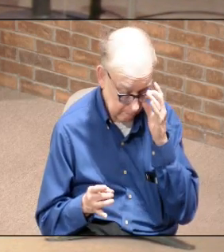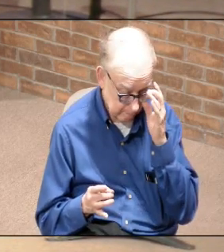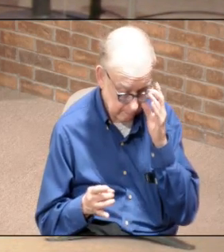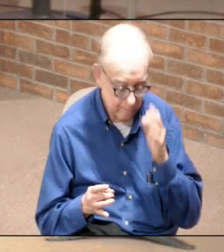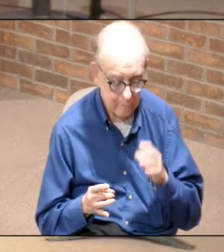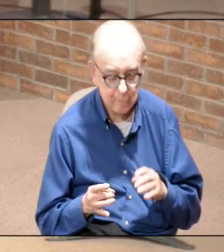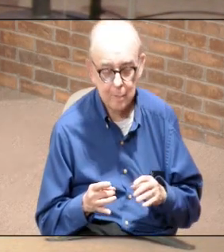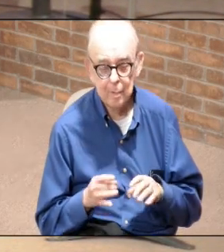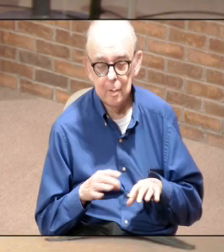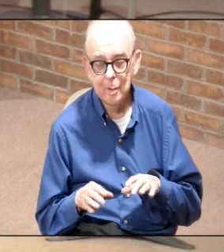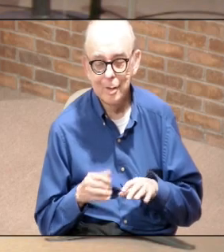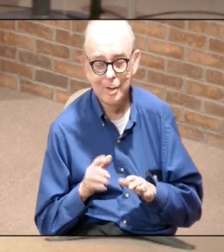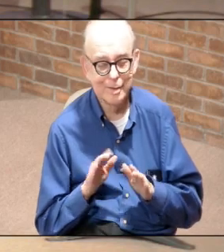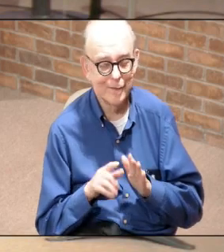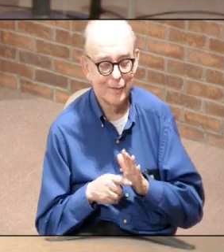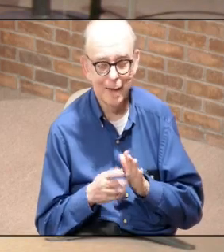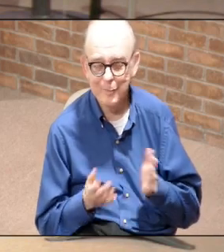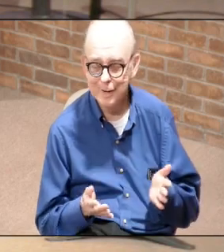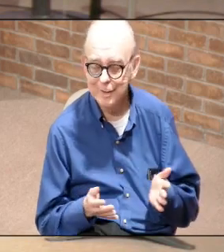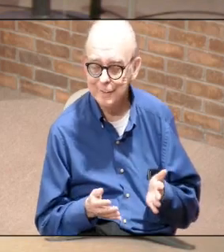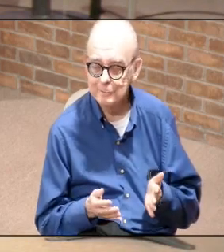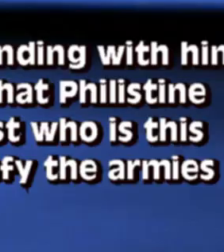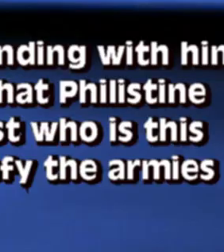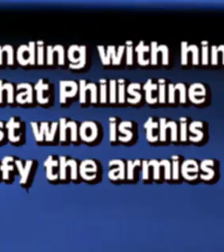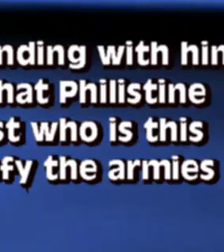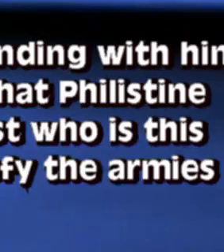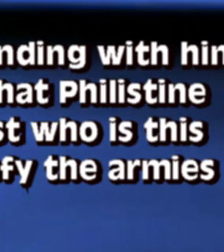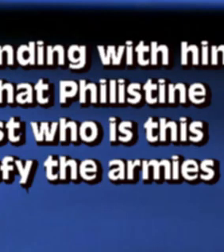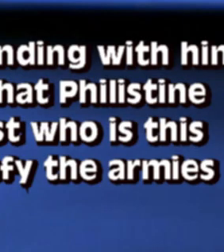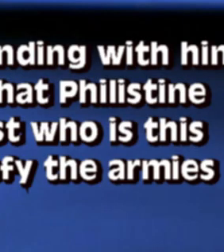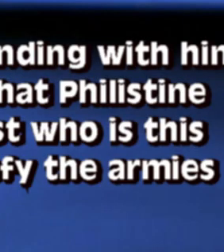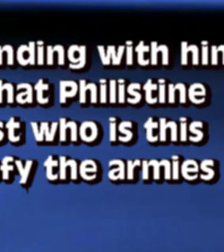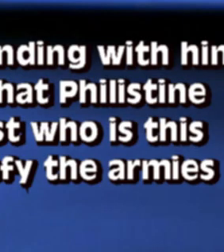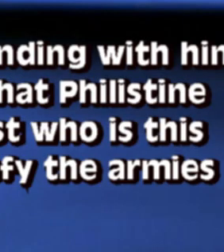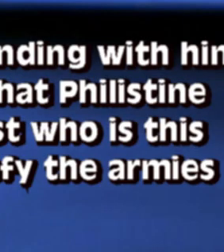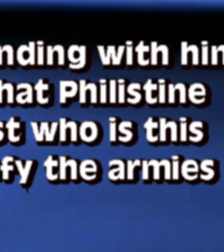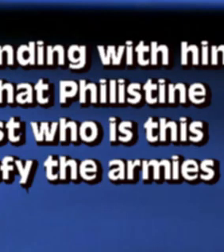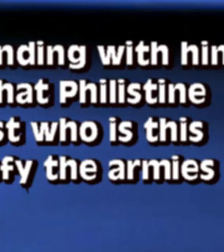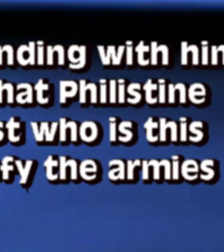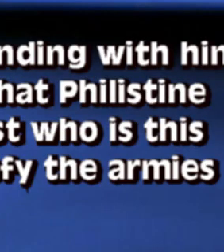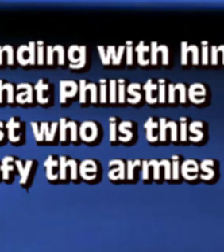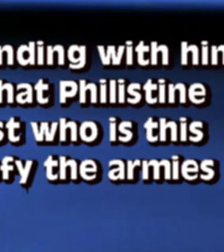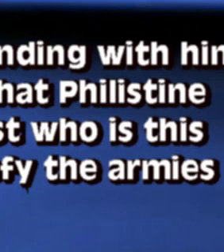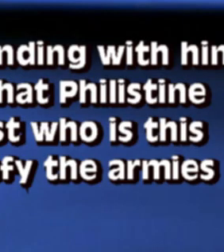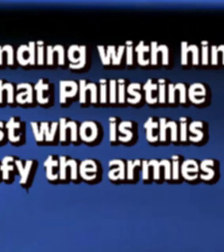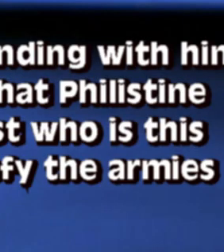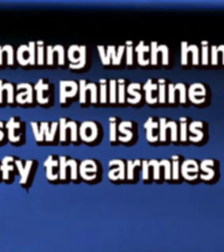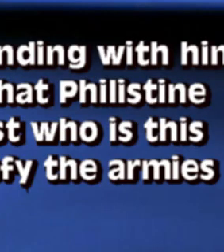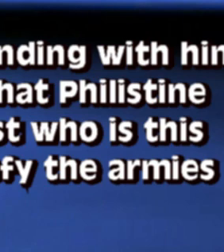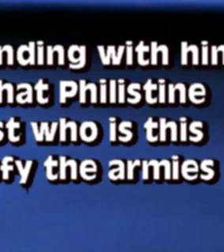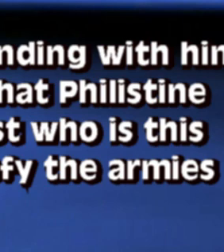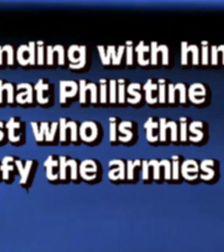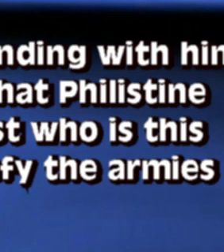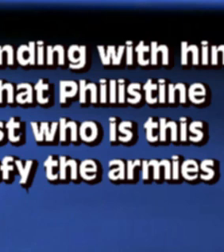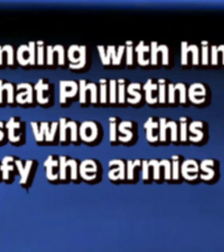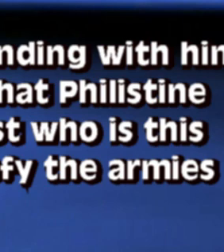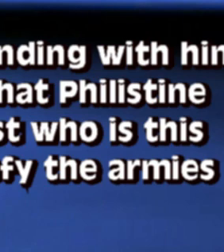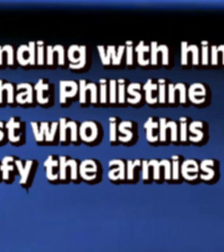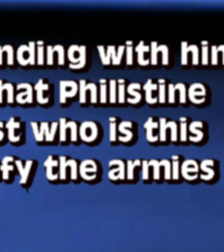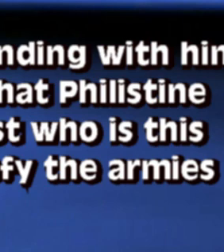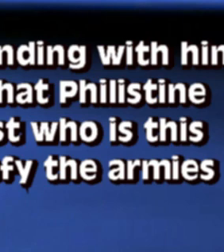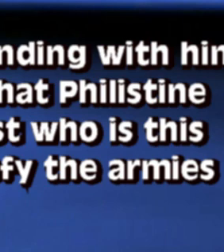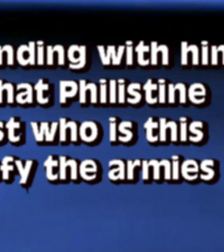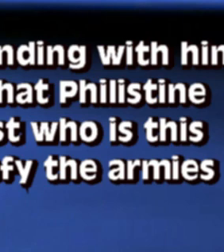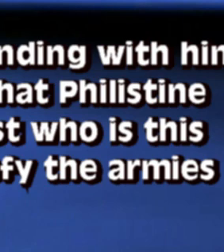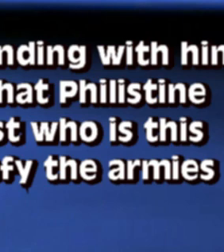minutes, okay? David spoke to the man who was standing with him. What will be done for the man that